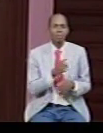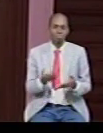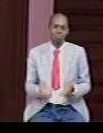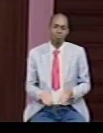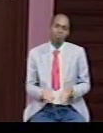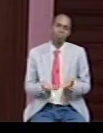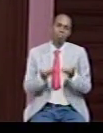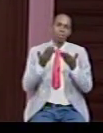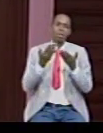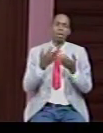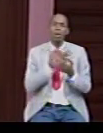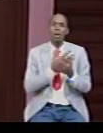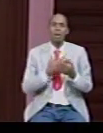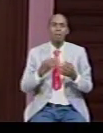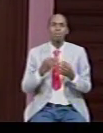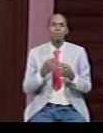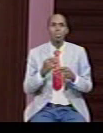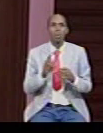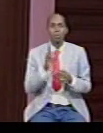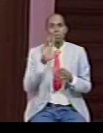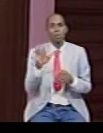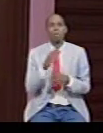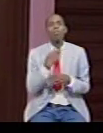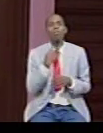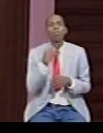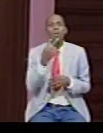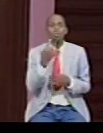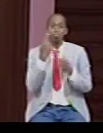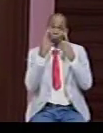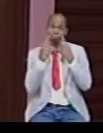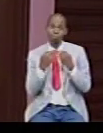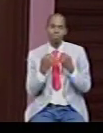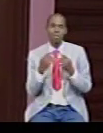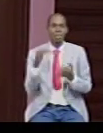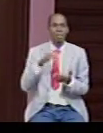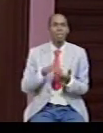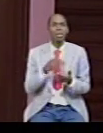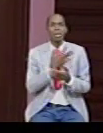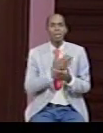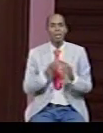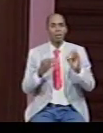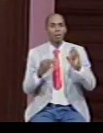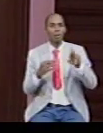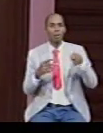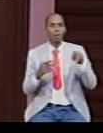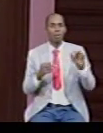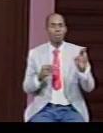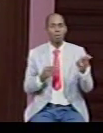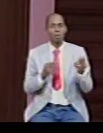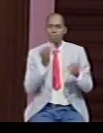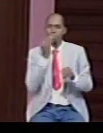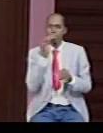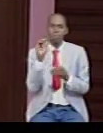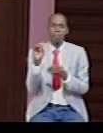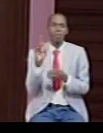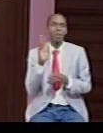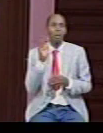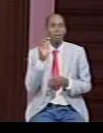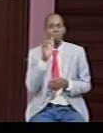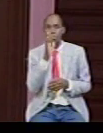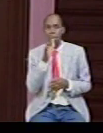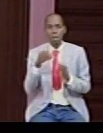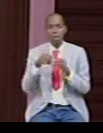voice and wept again, and Orpah kissed her mother-in-law and went back, but